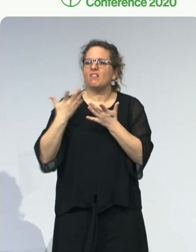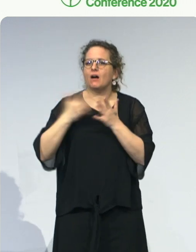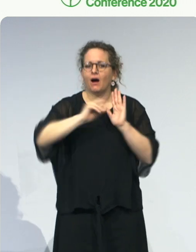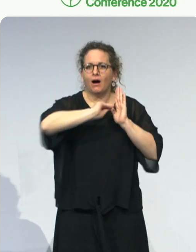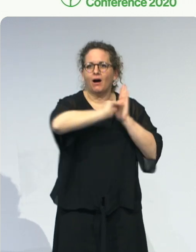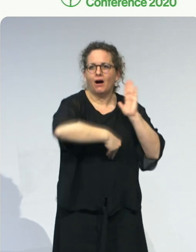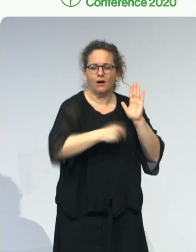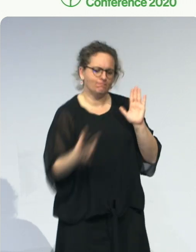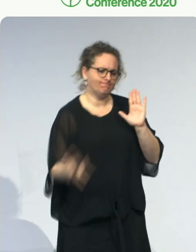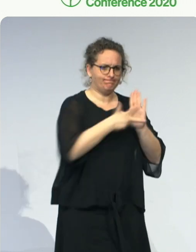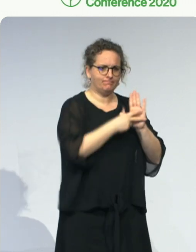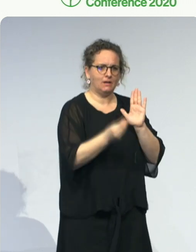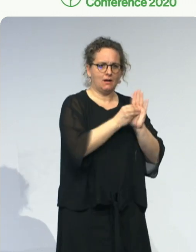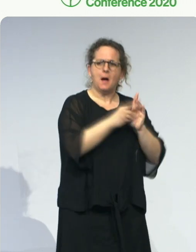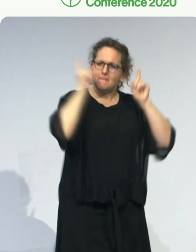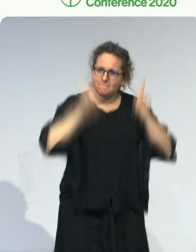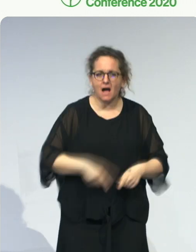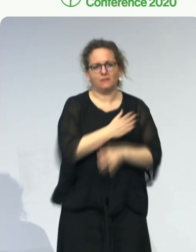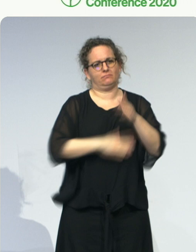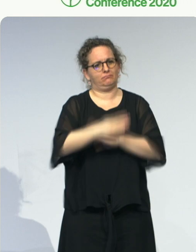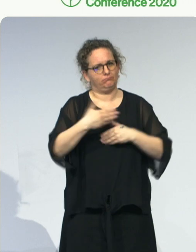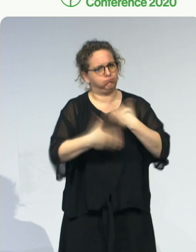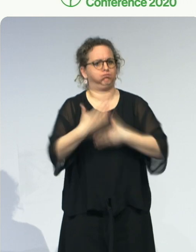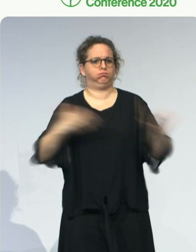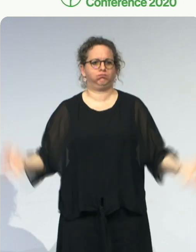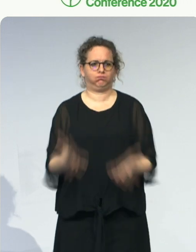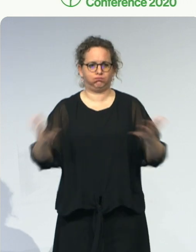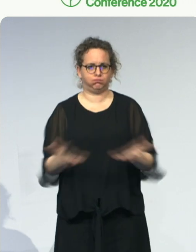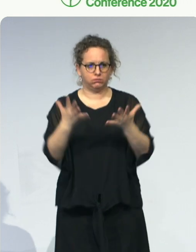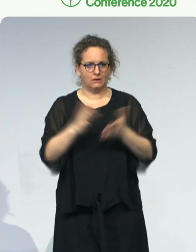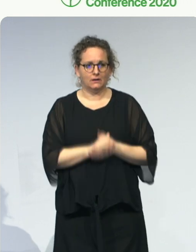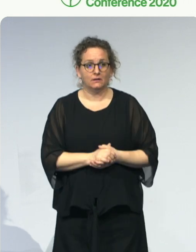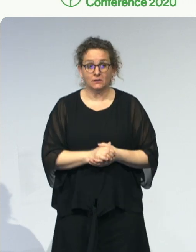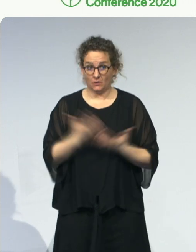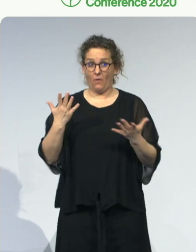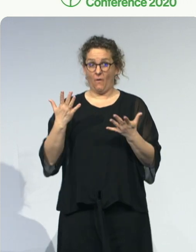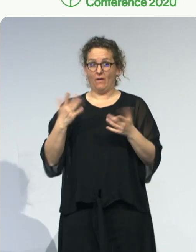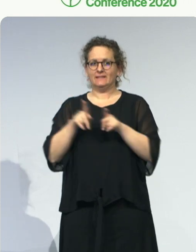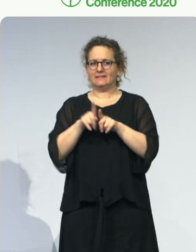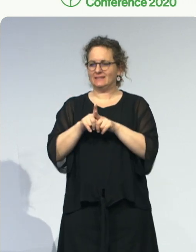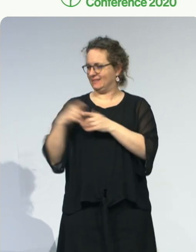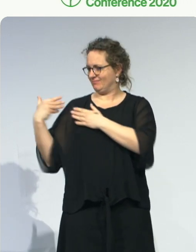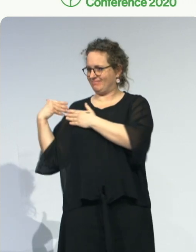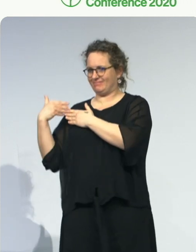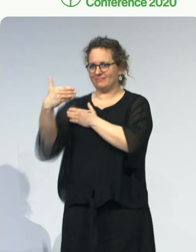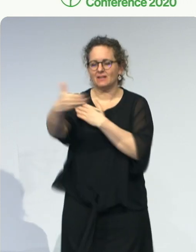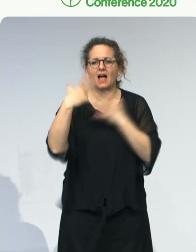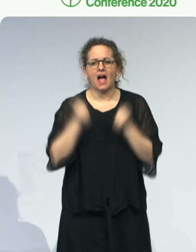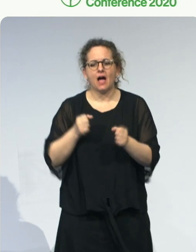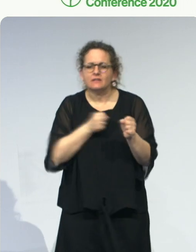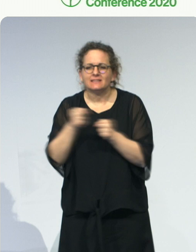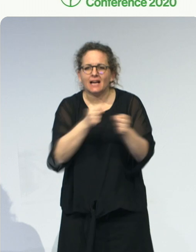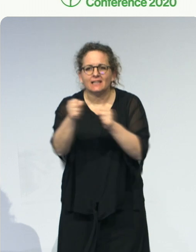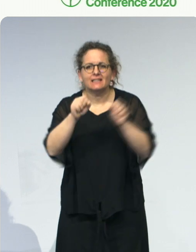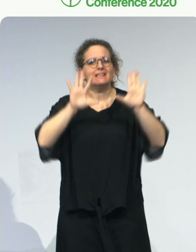we launched our 10-year national strategy for inclusive education that establishes the parameters and outlines what we hope